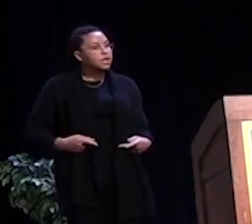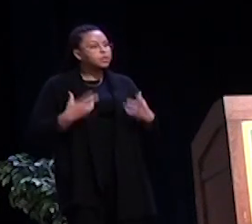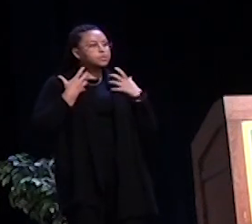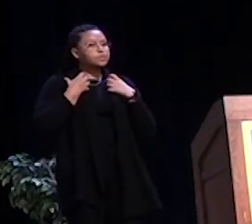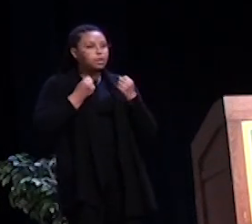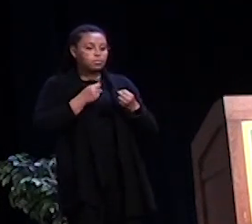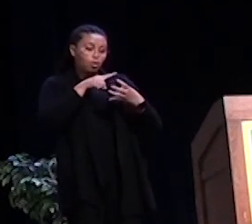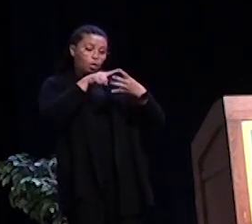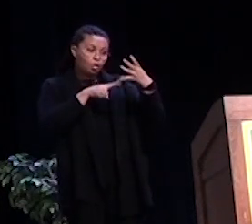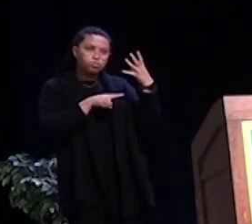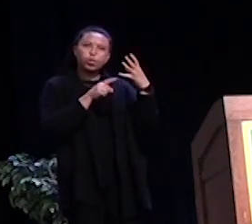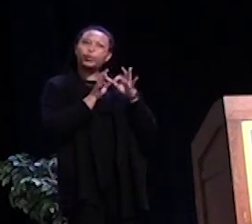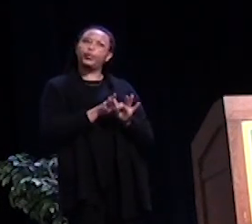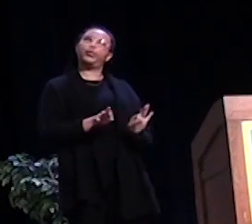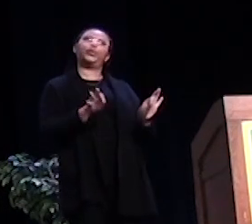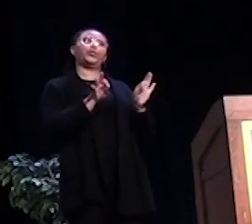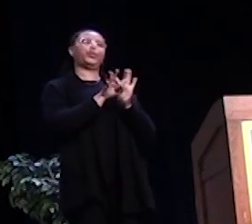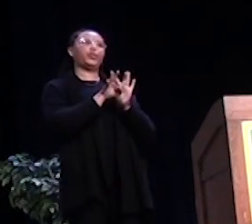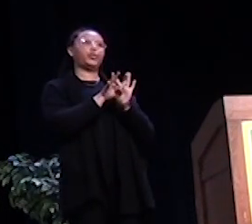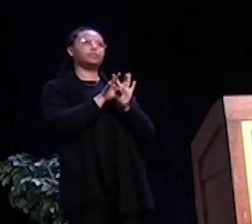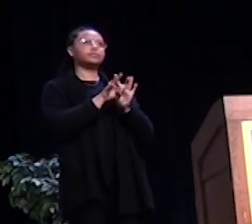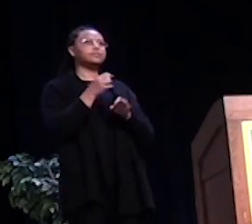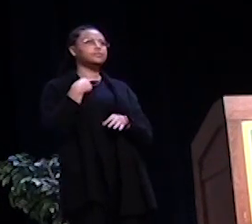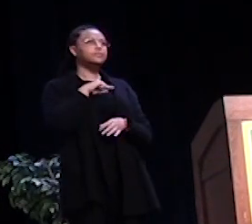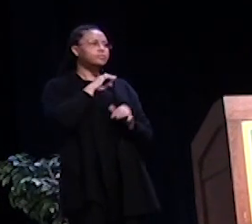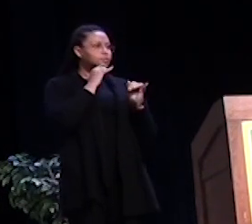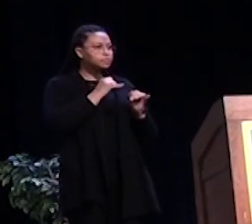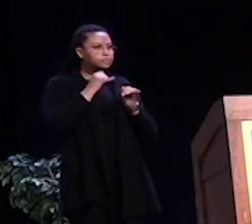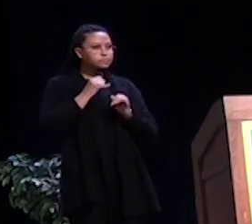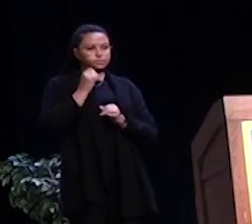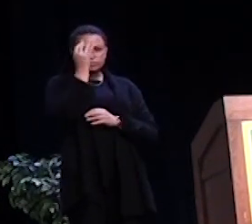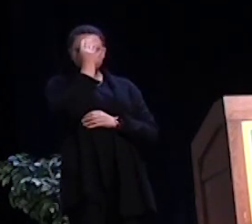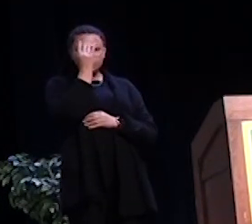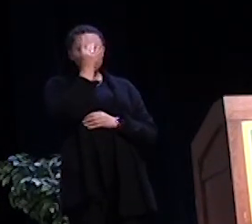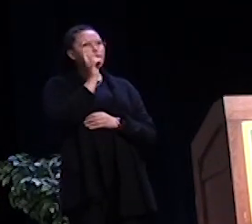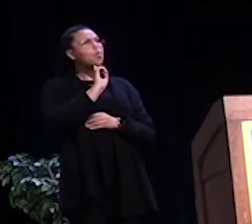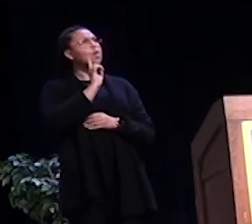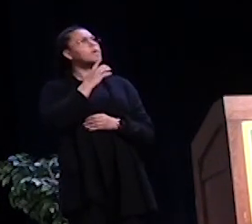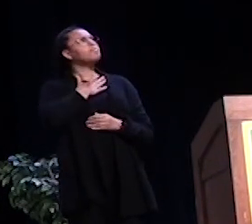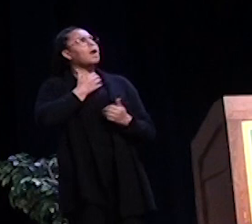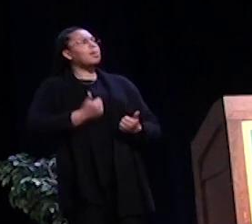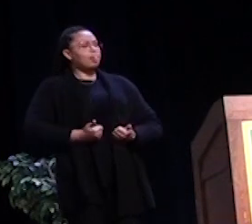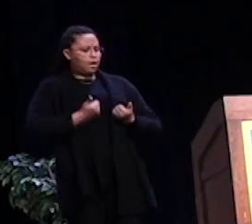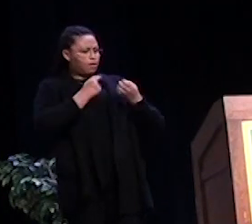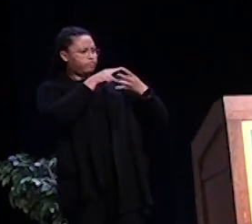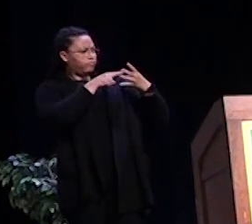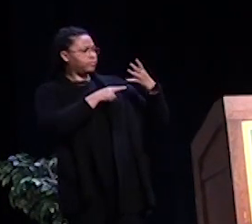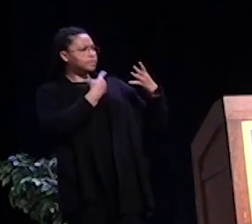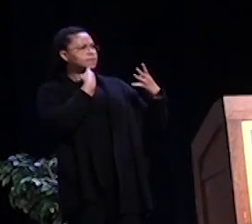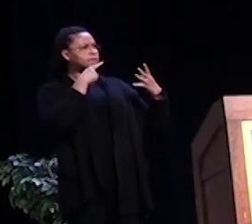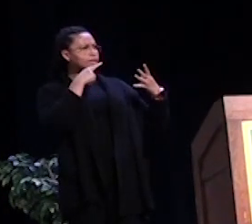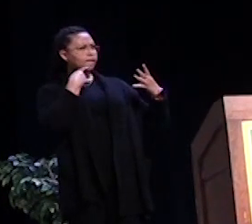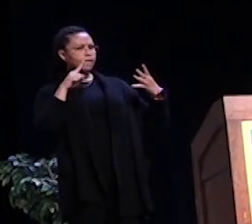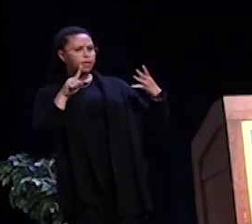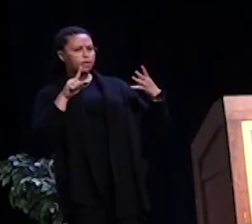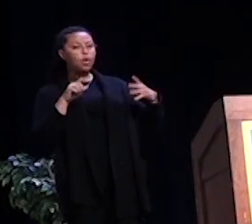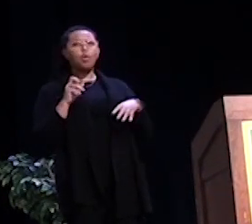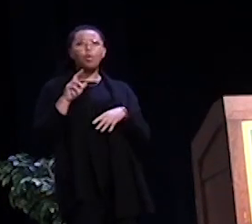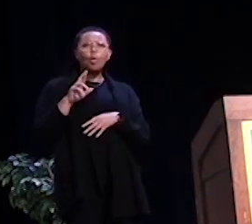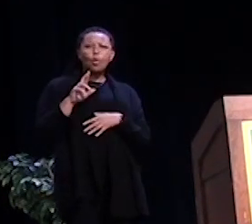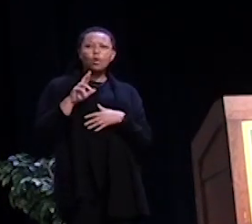those we look at as being important. And I think if as individuals, we think about where in our lives we've been well, or when we felt the